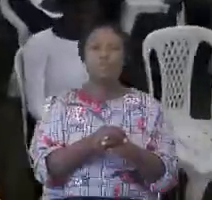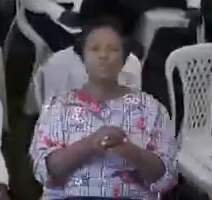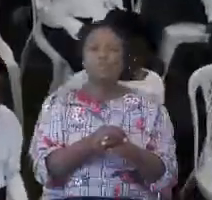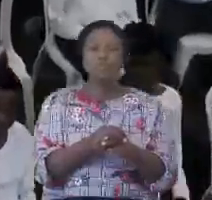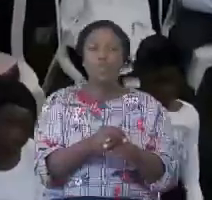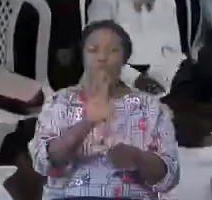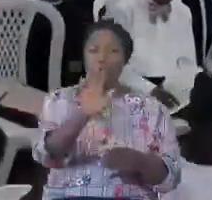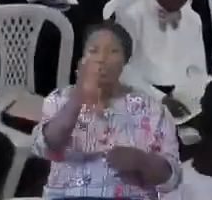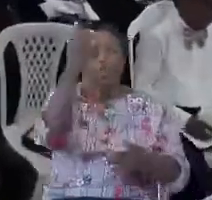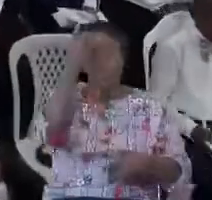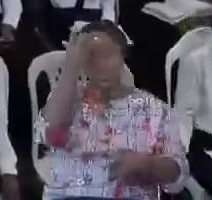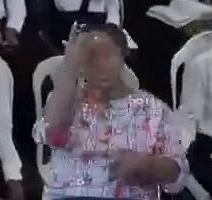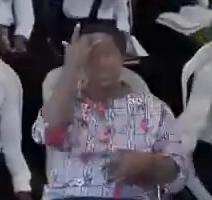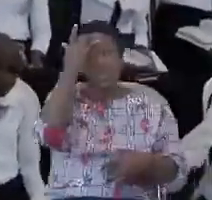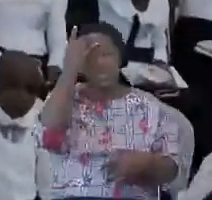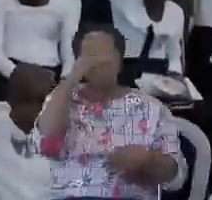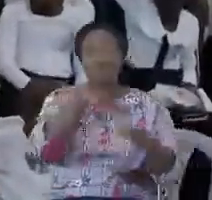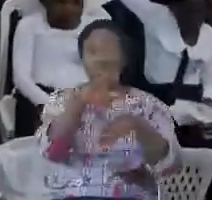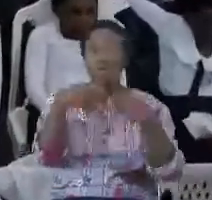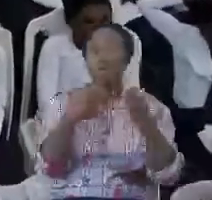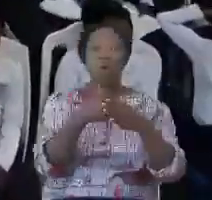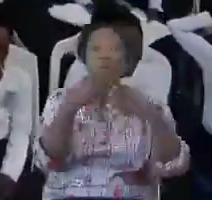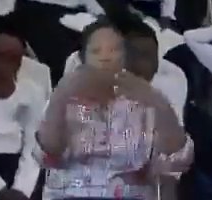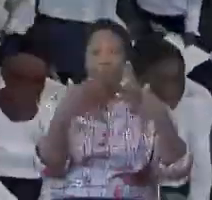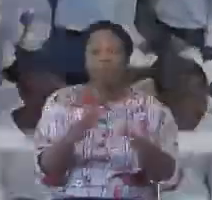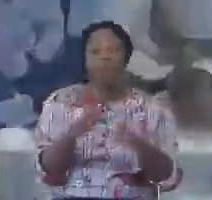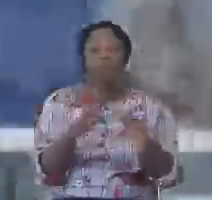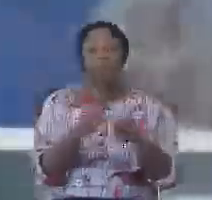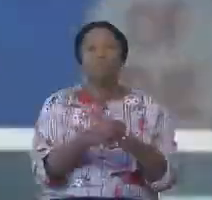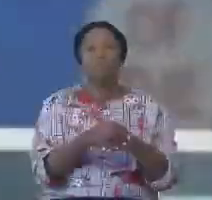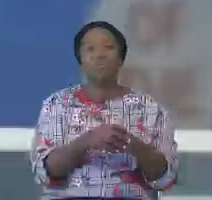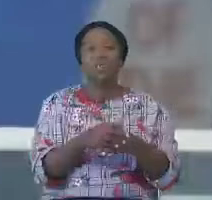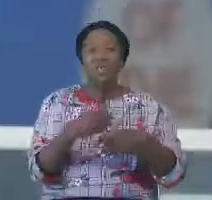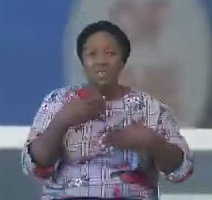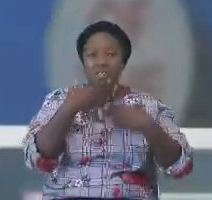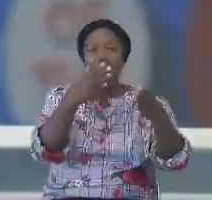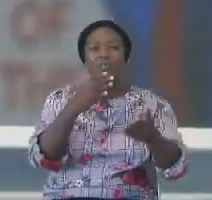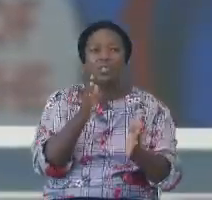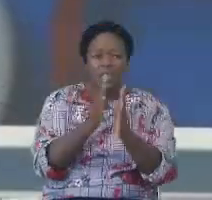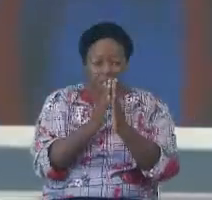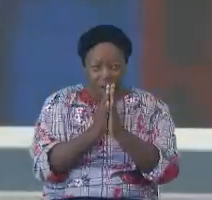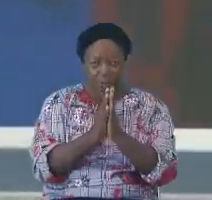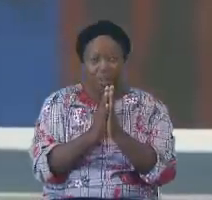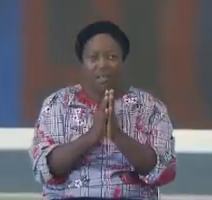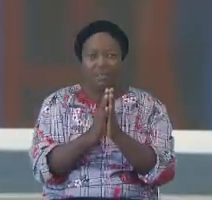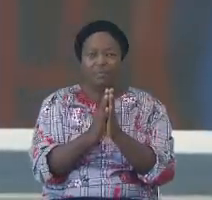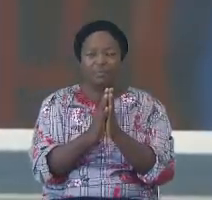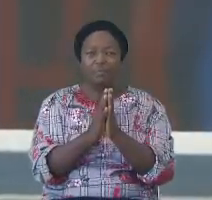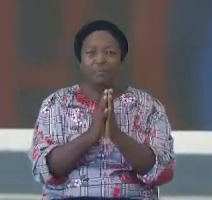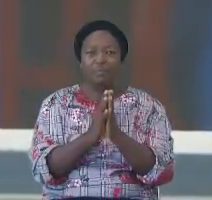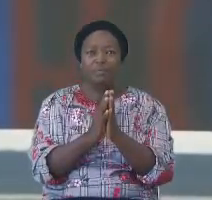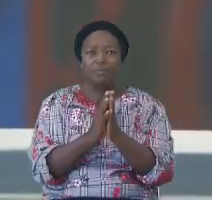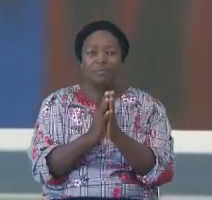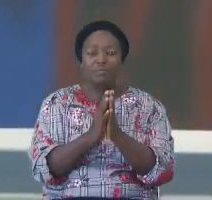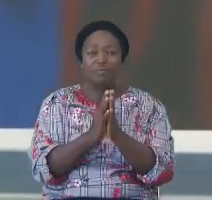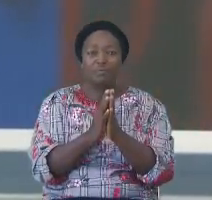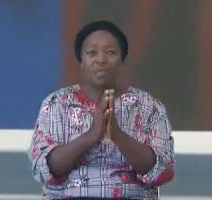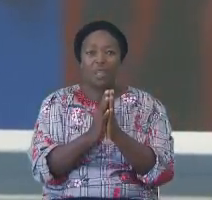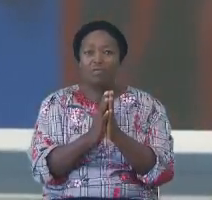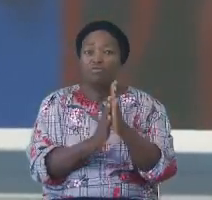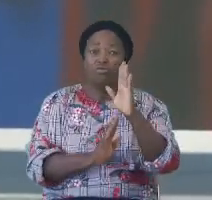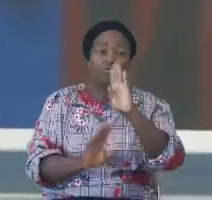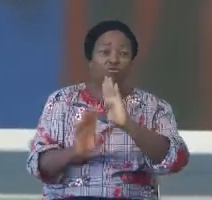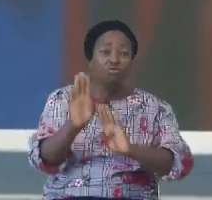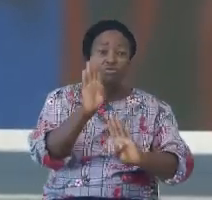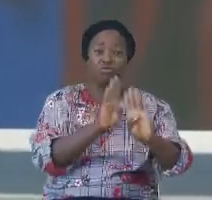anymore in jesus name your sickness is all finished i didn't